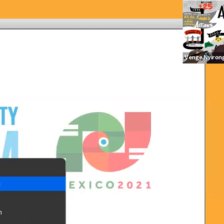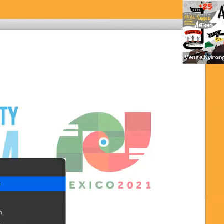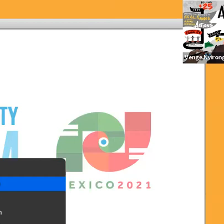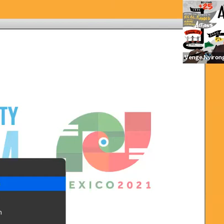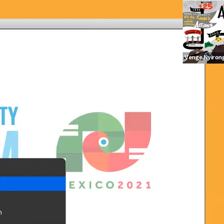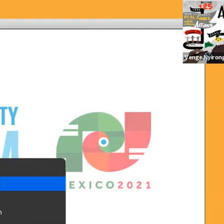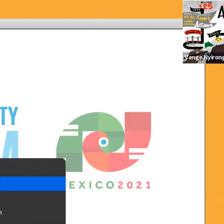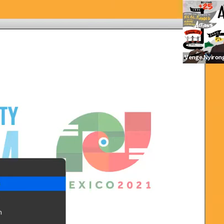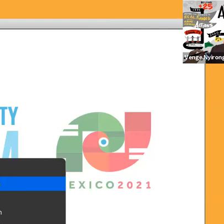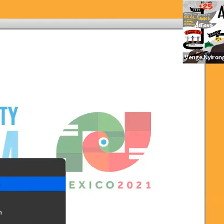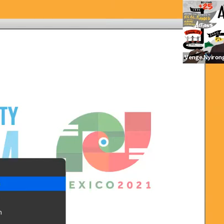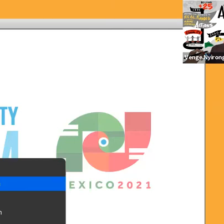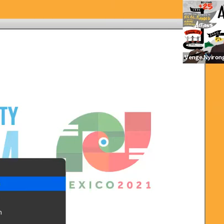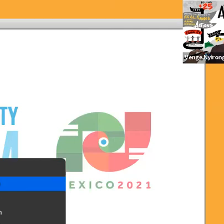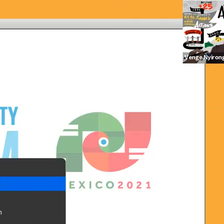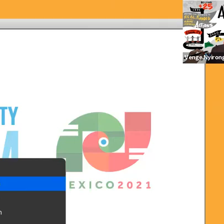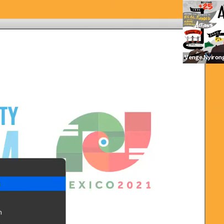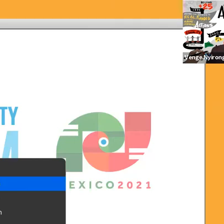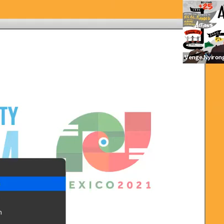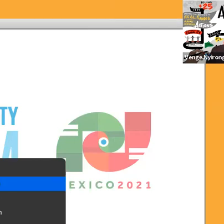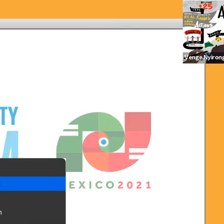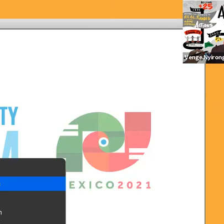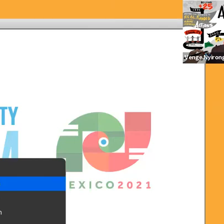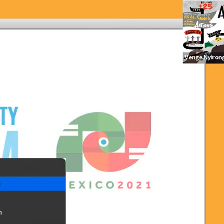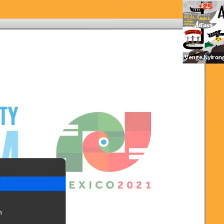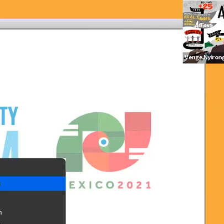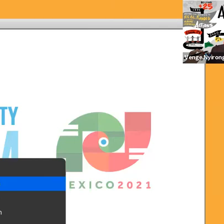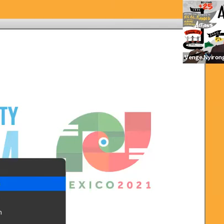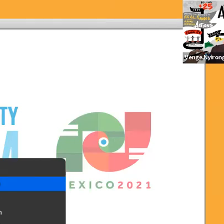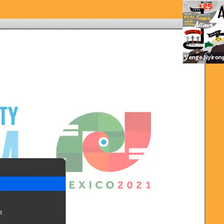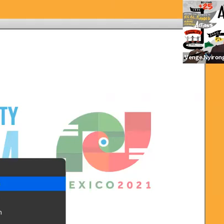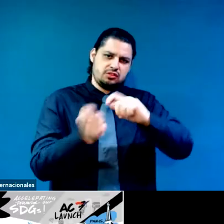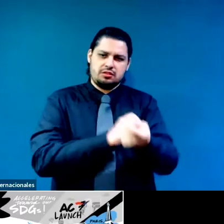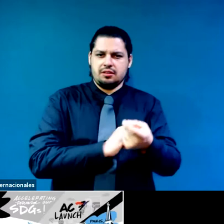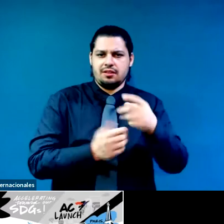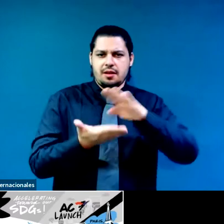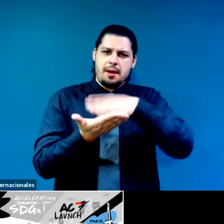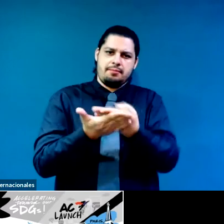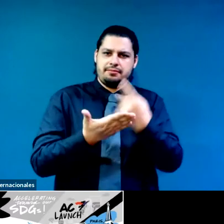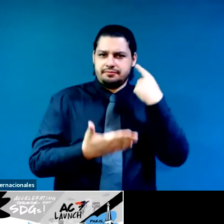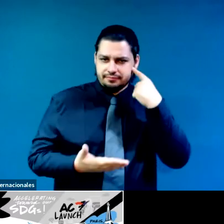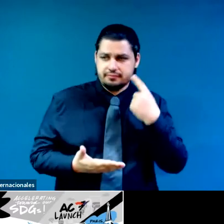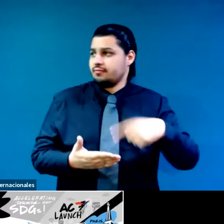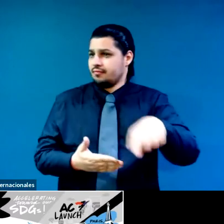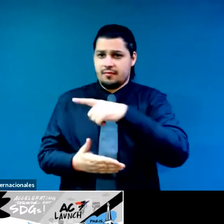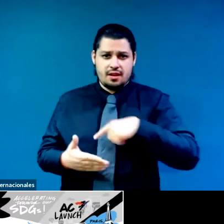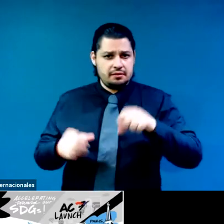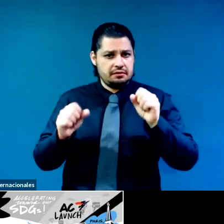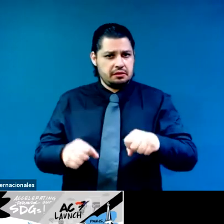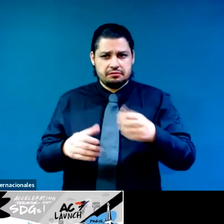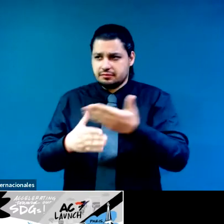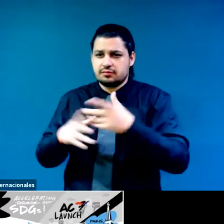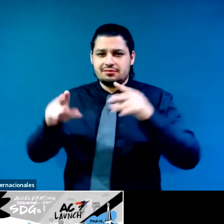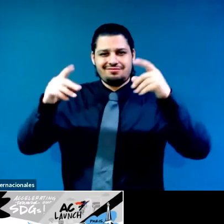Now, dear participants, I'd like to take you through the agenda of the day. We will start with a quick overview of